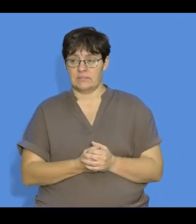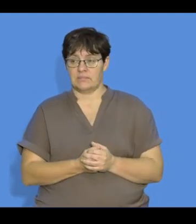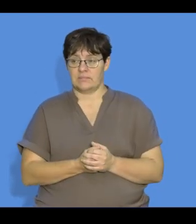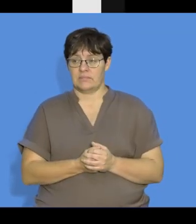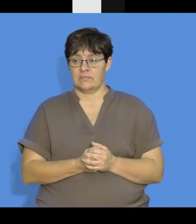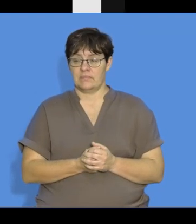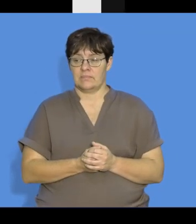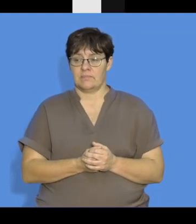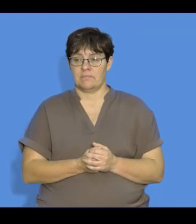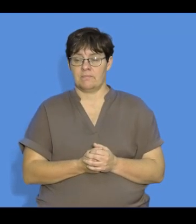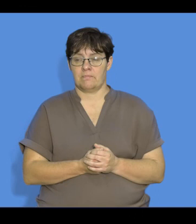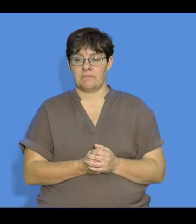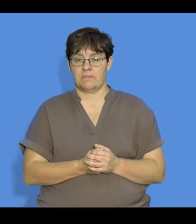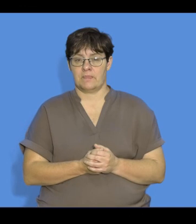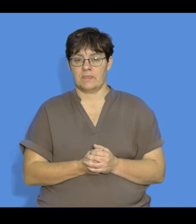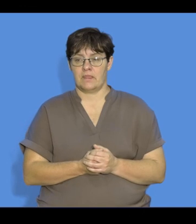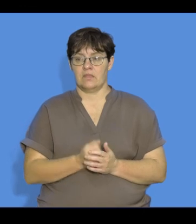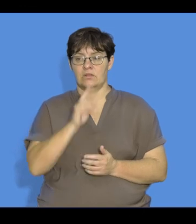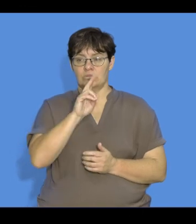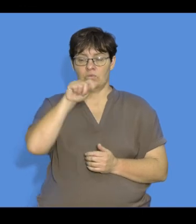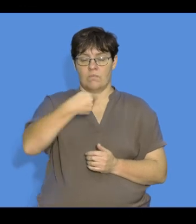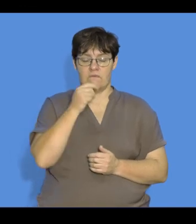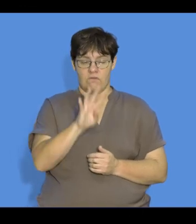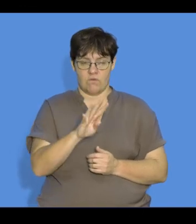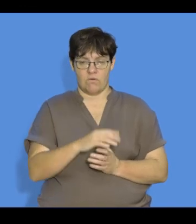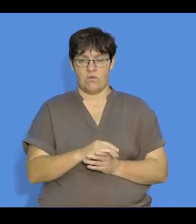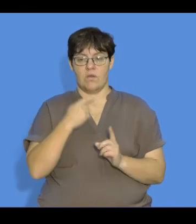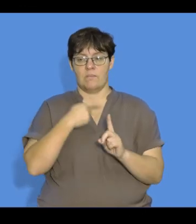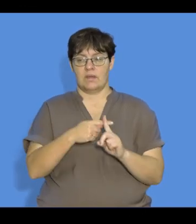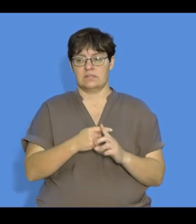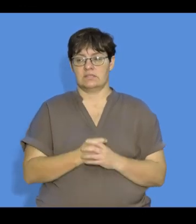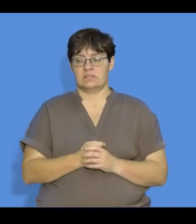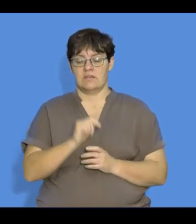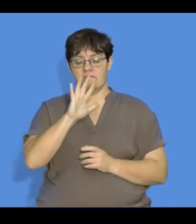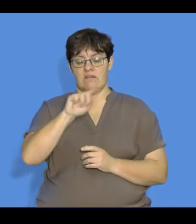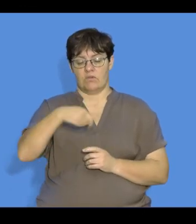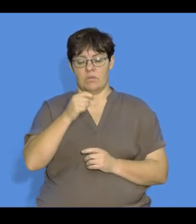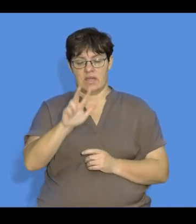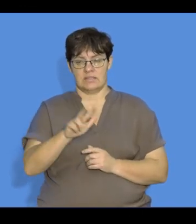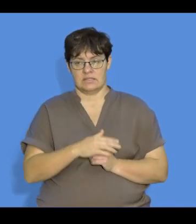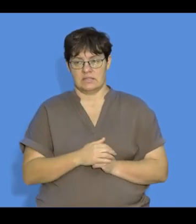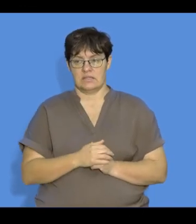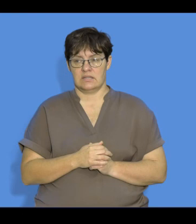becomes, okay, so what do we have? We have got 2.4, okay, plus